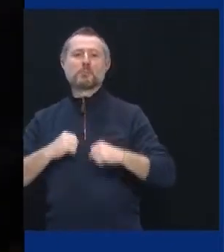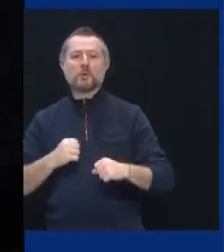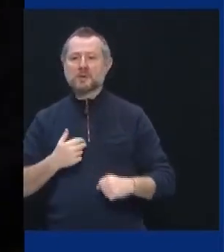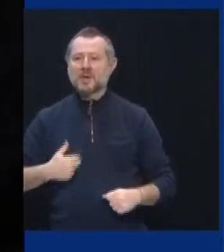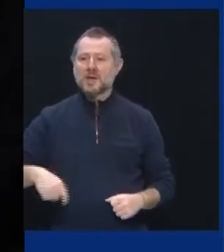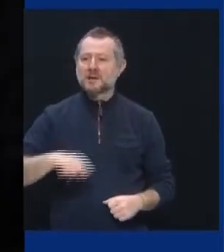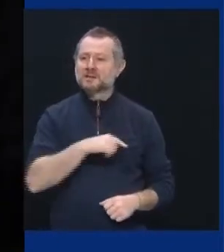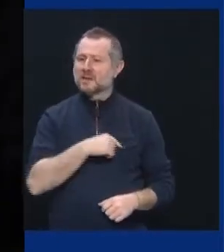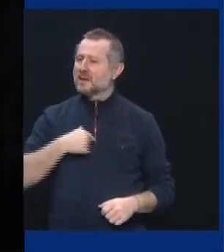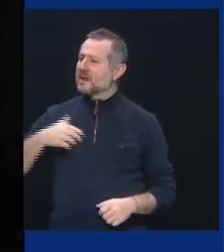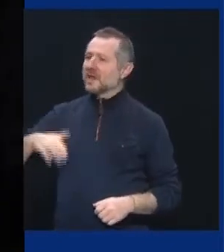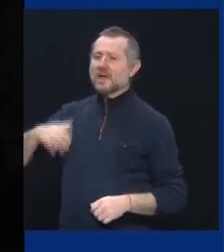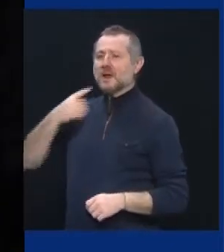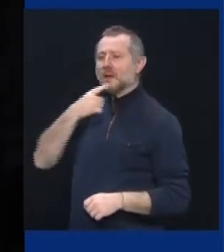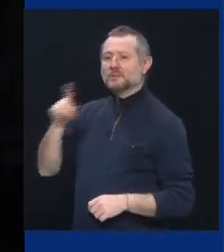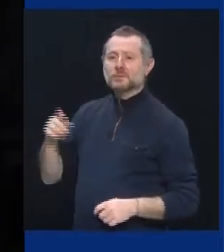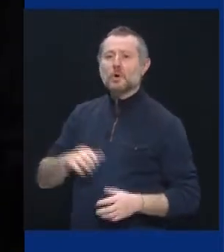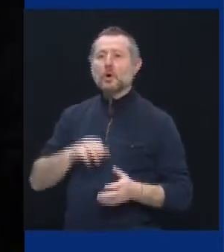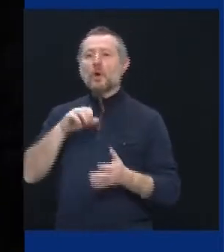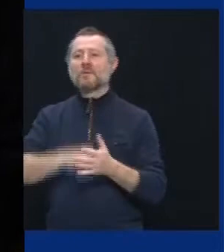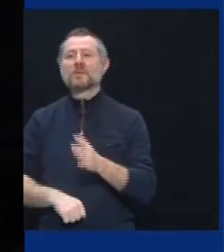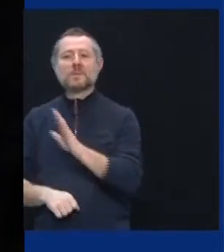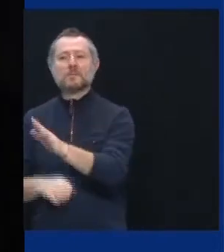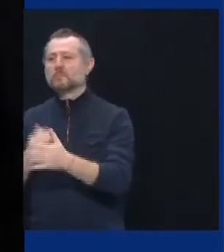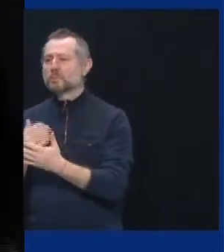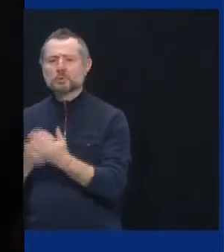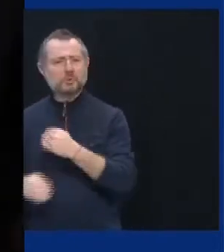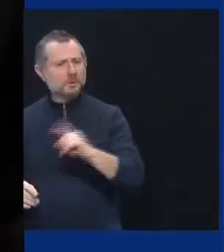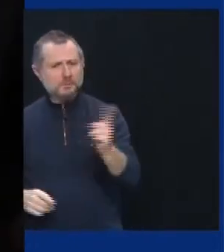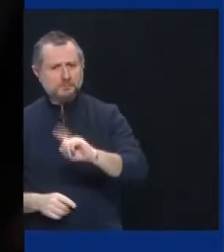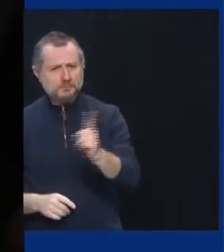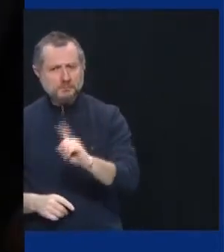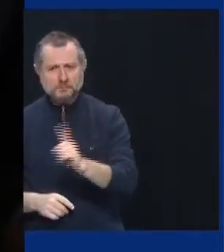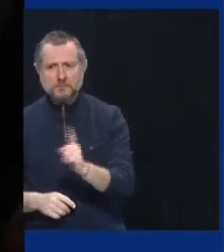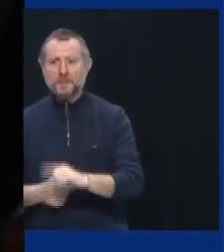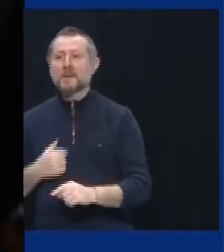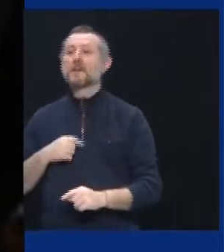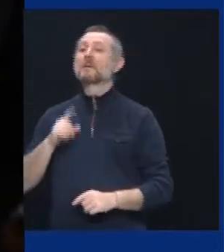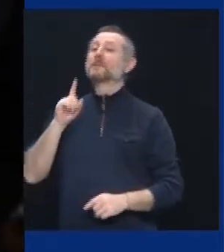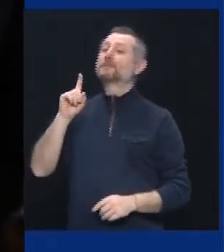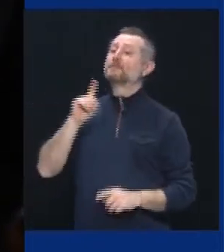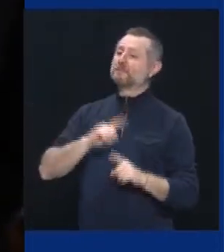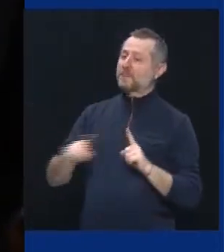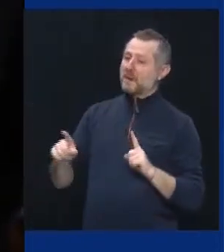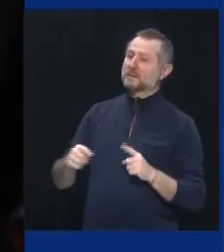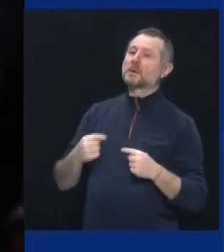of the police. That's right. But I have called for accountability. Yeah. There you go.